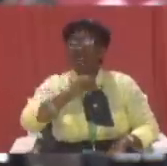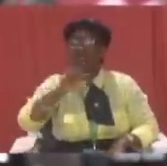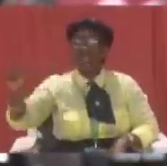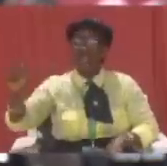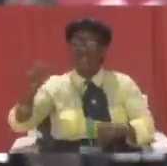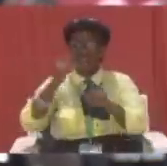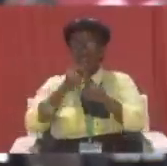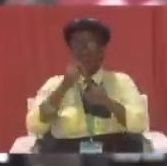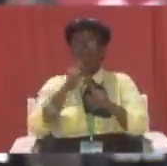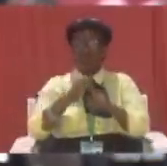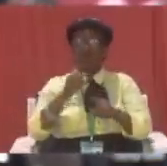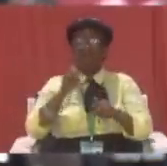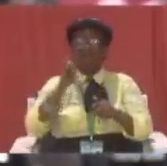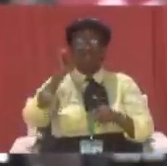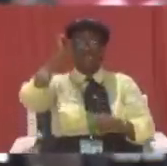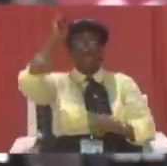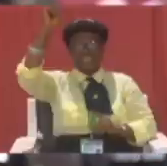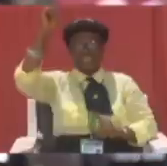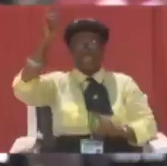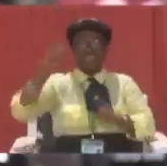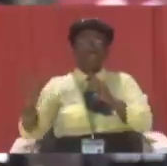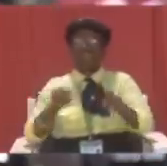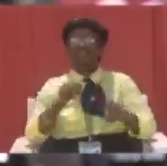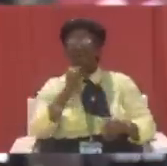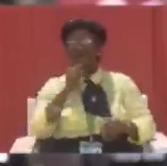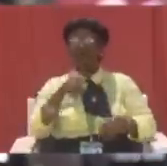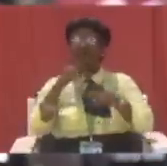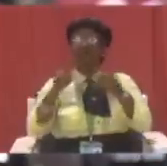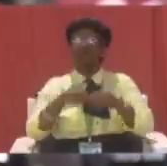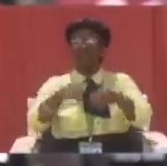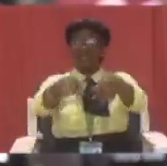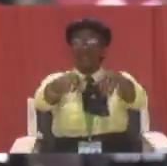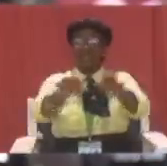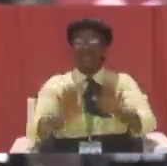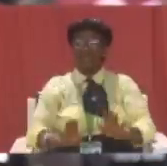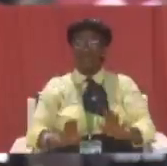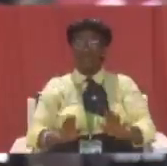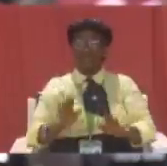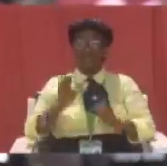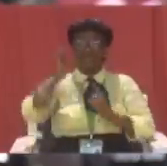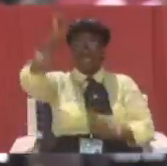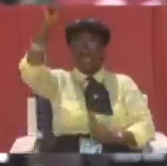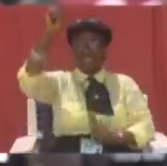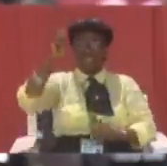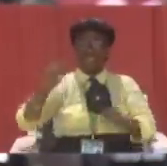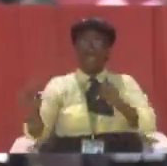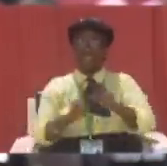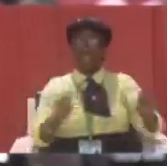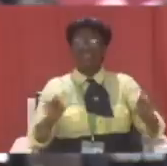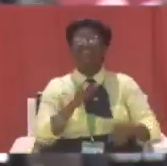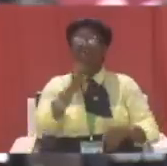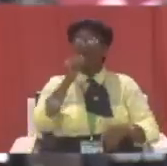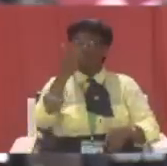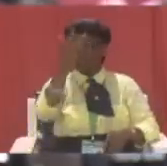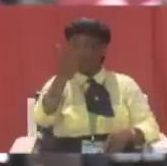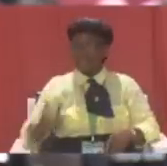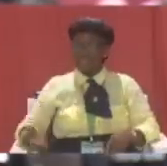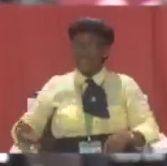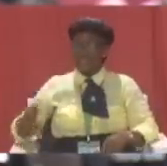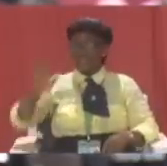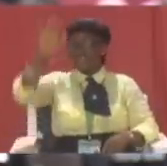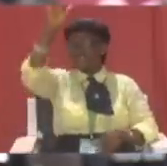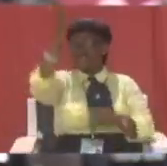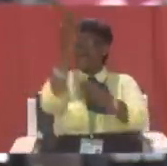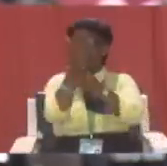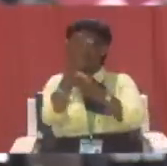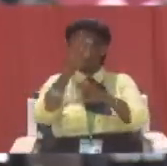He didn't go into the tomb. He didn't lay hands on him. He just called him out. Spoke